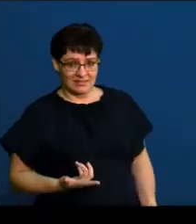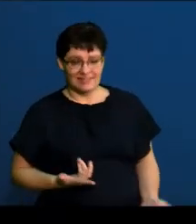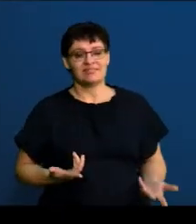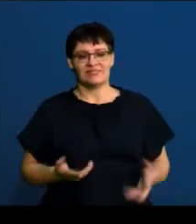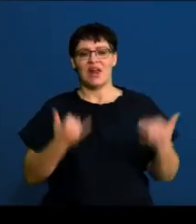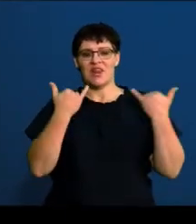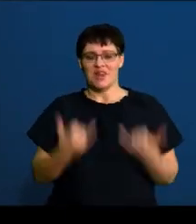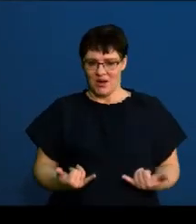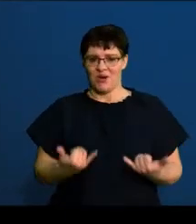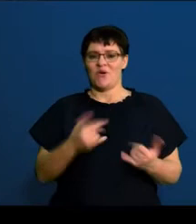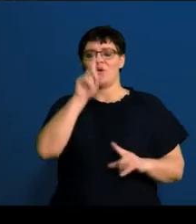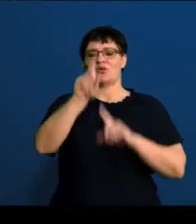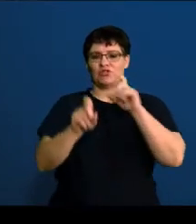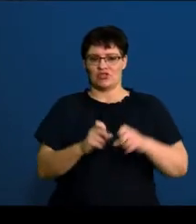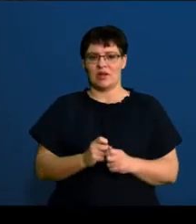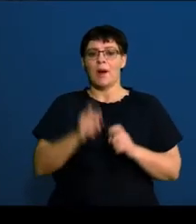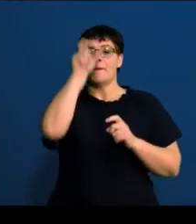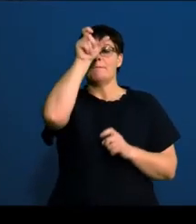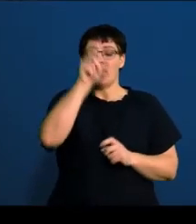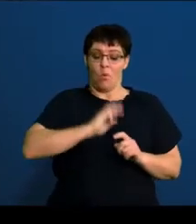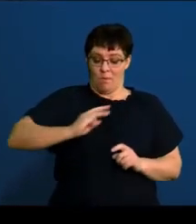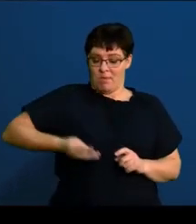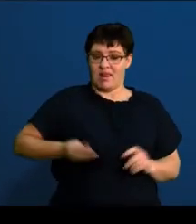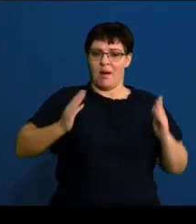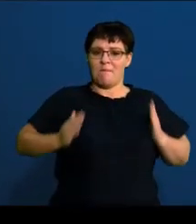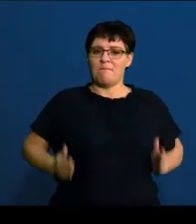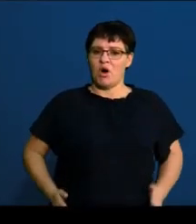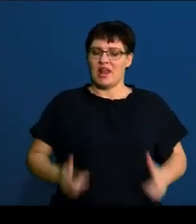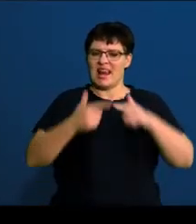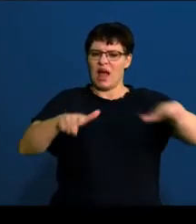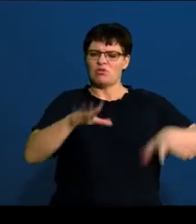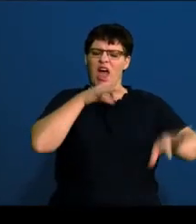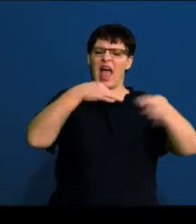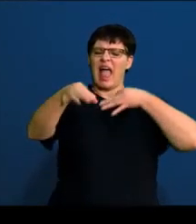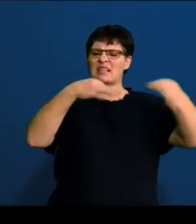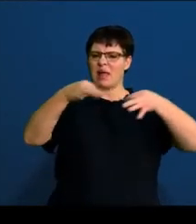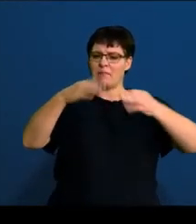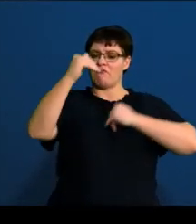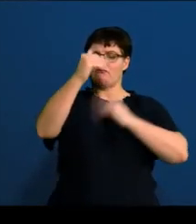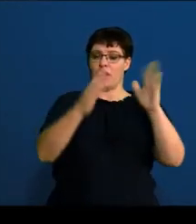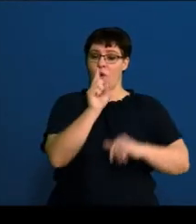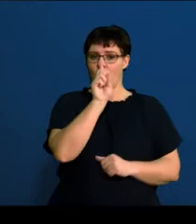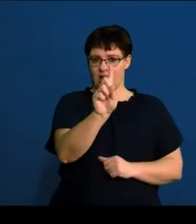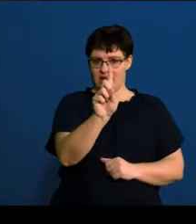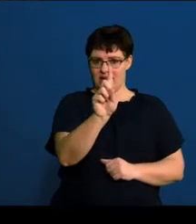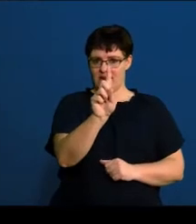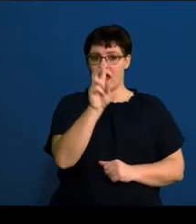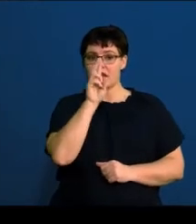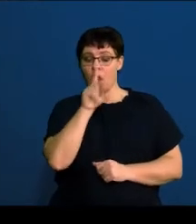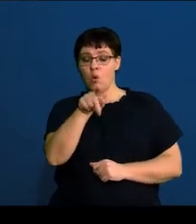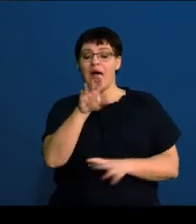our questions. Describe the woman's body language in frame 1. So we're going to look at the word